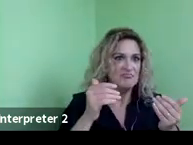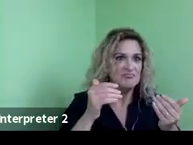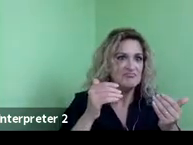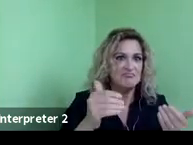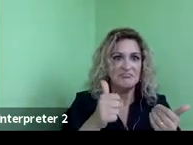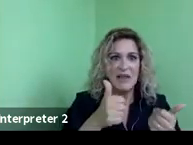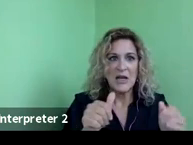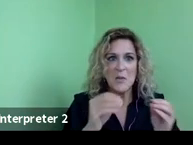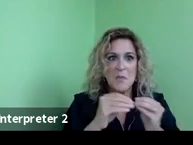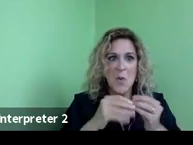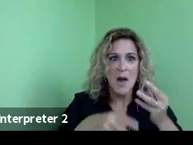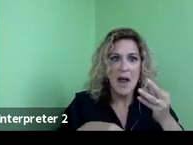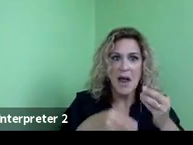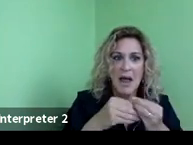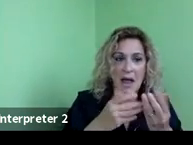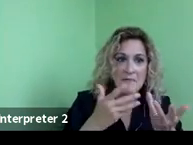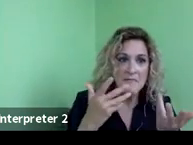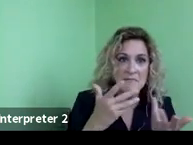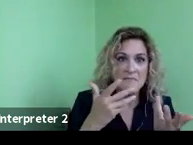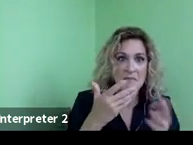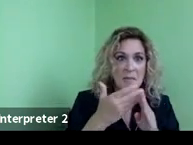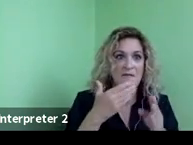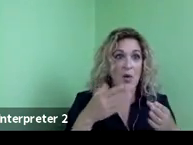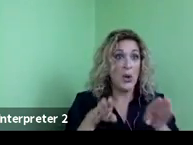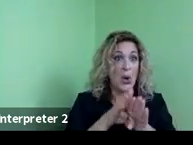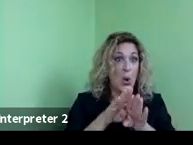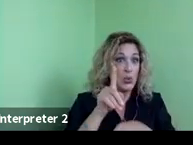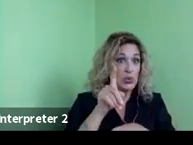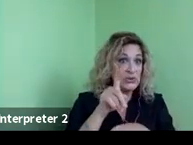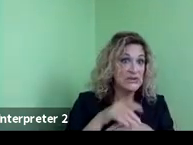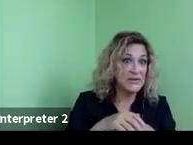any other things Niskadev wanted to point out before we close.